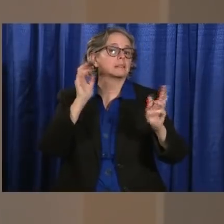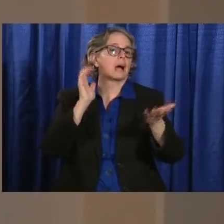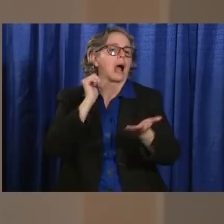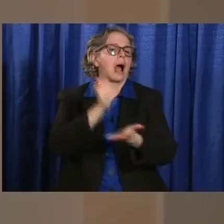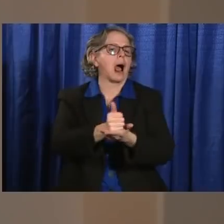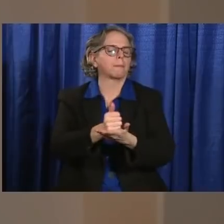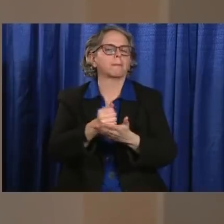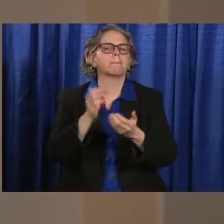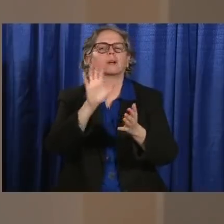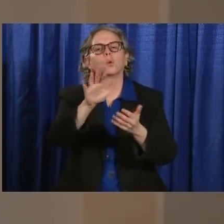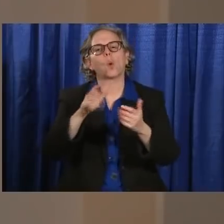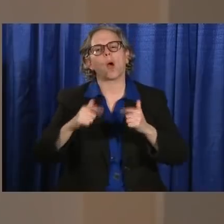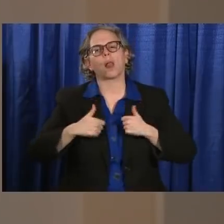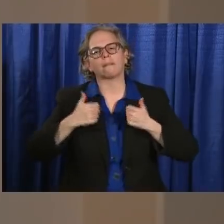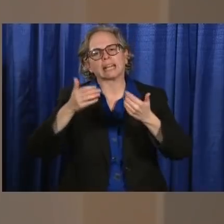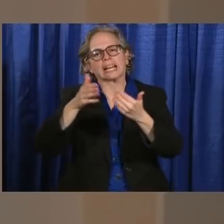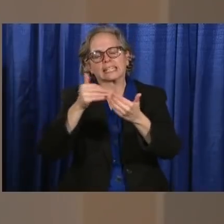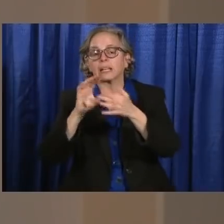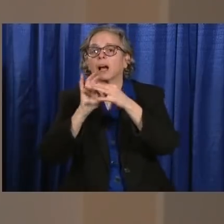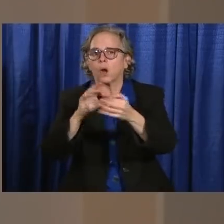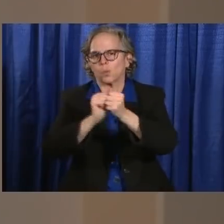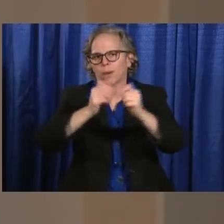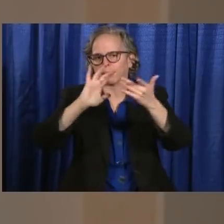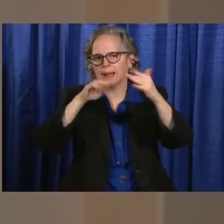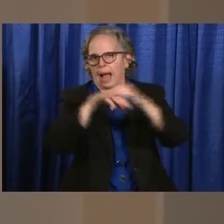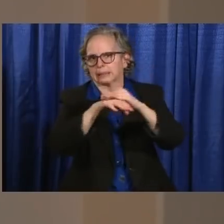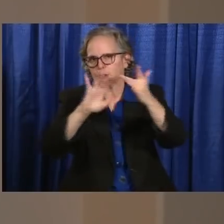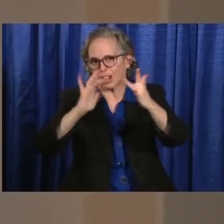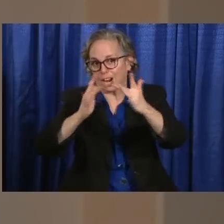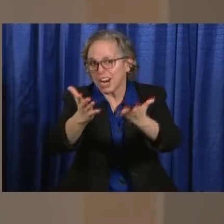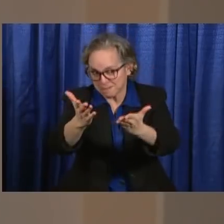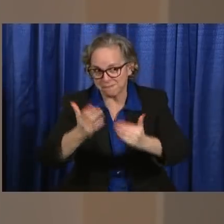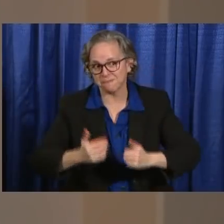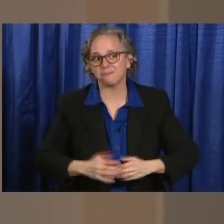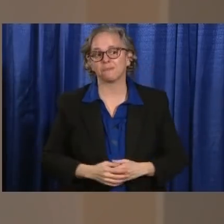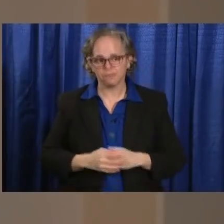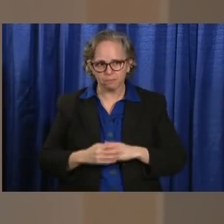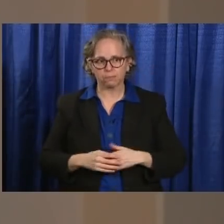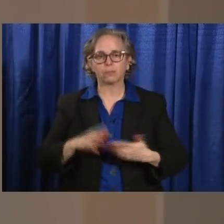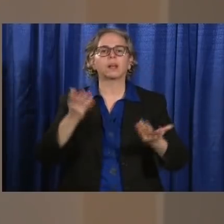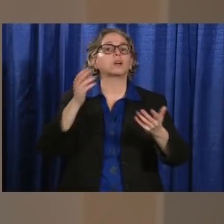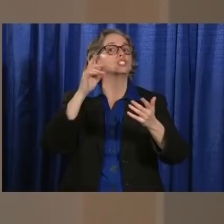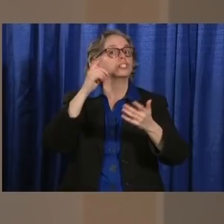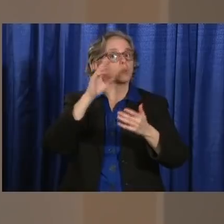more convenient. So let me repeat again. It's under